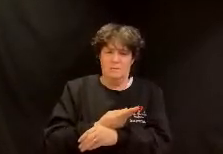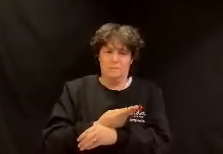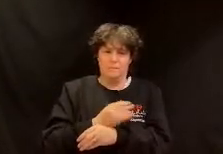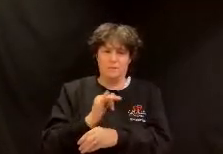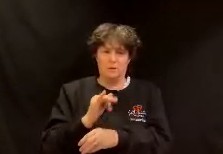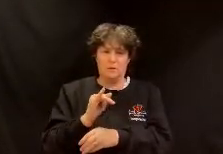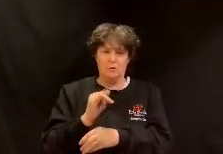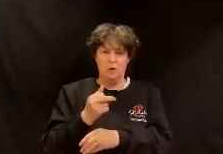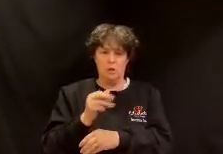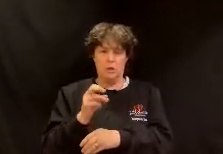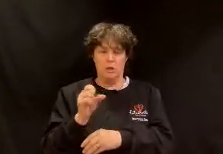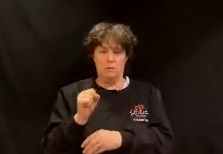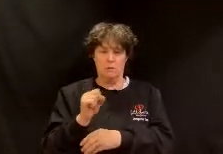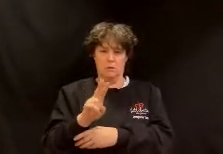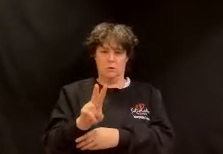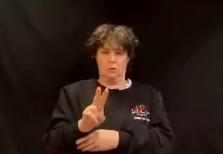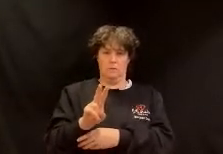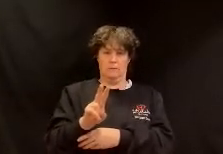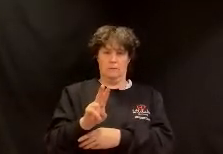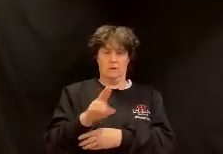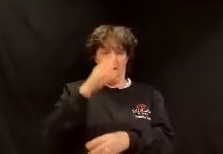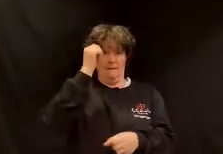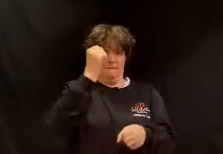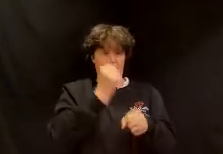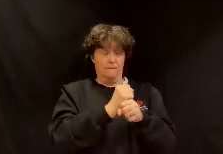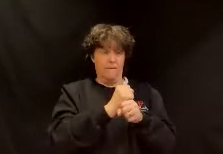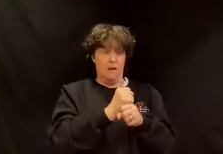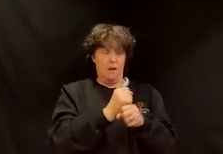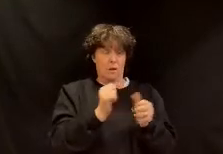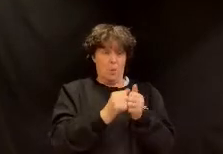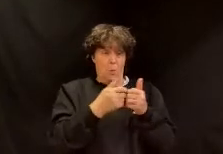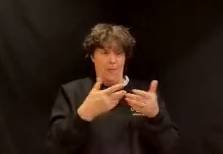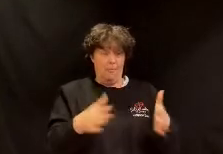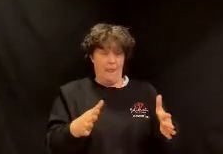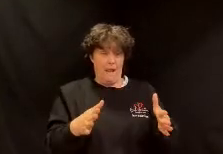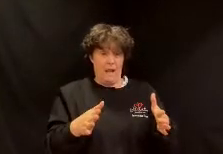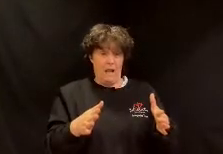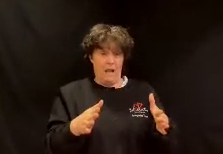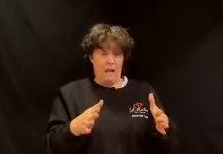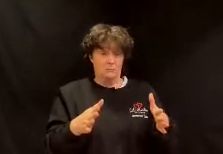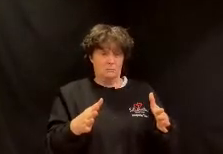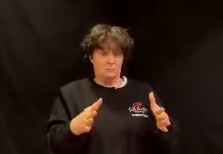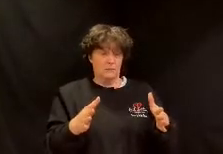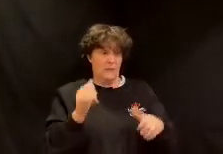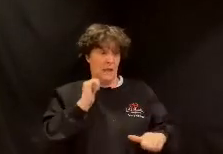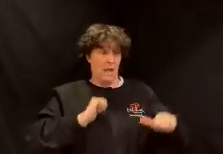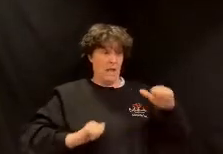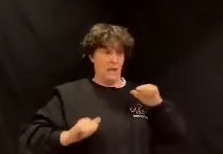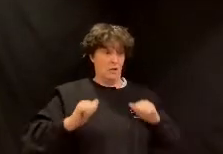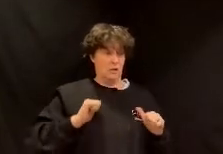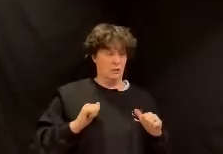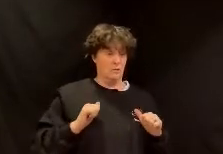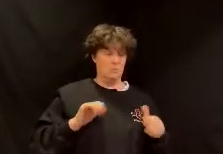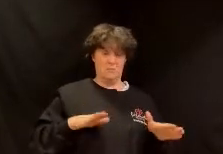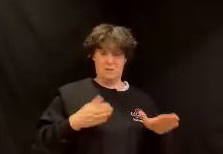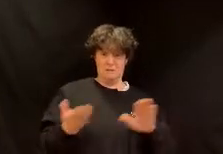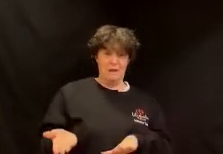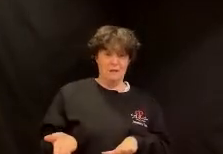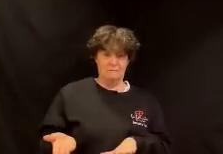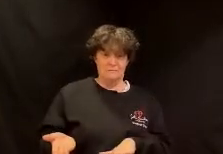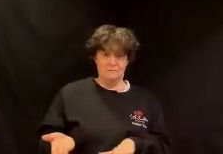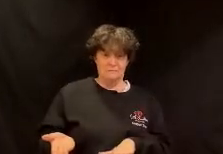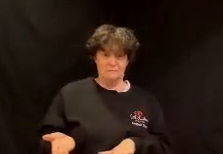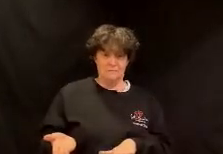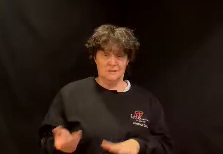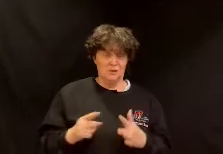James 2 says, faith without corresponding actions is dead. Start doing something with your